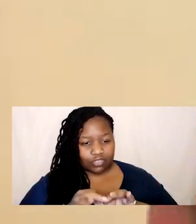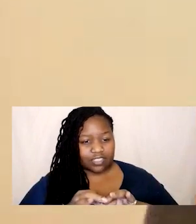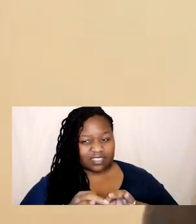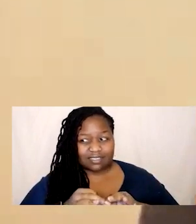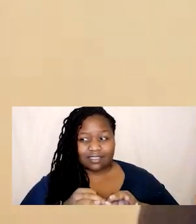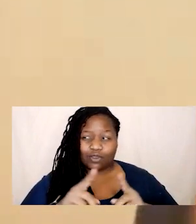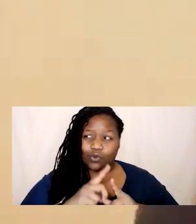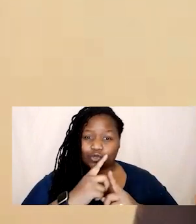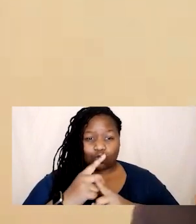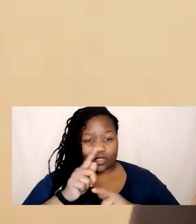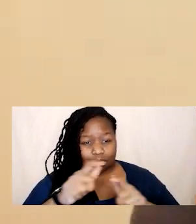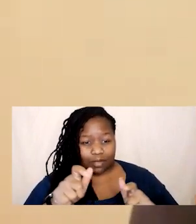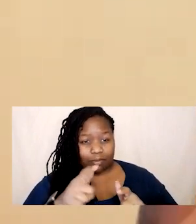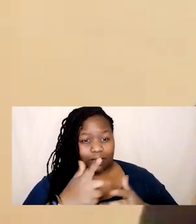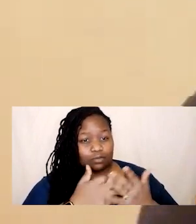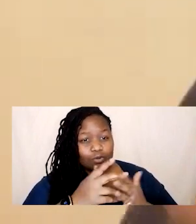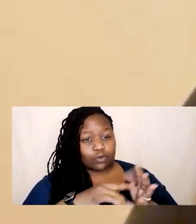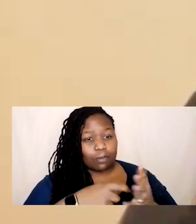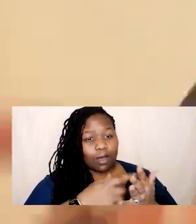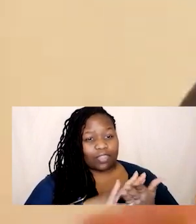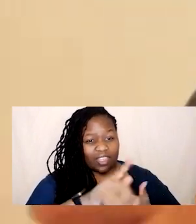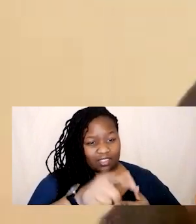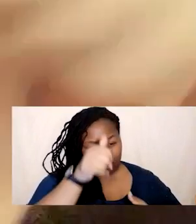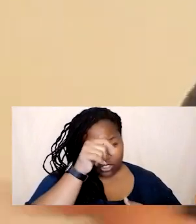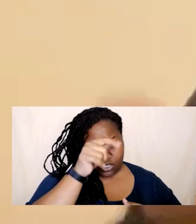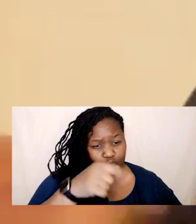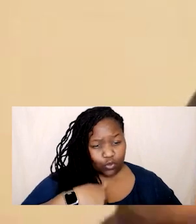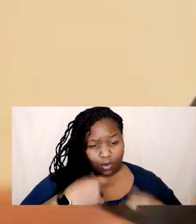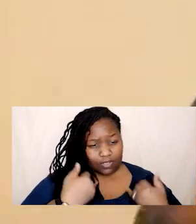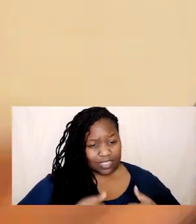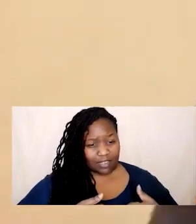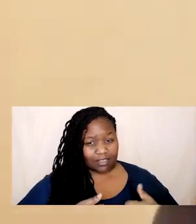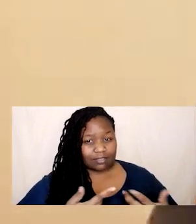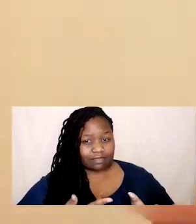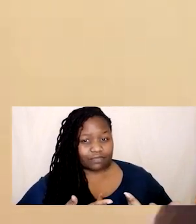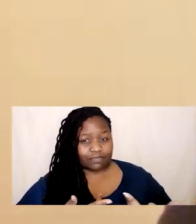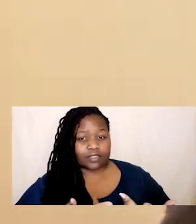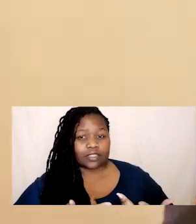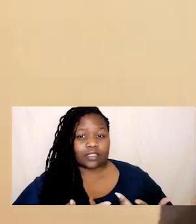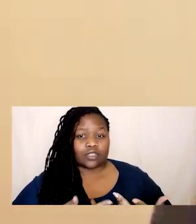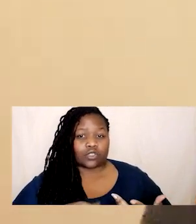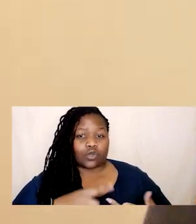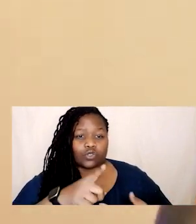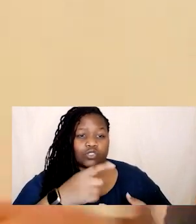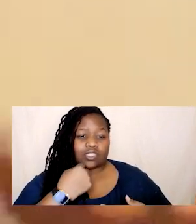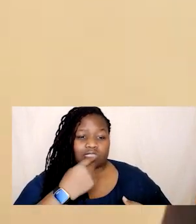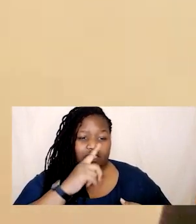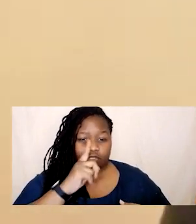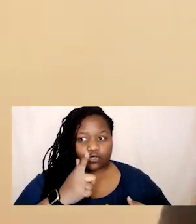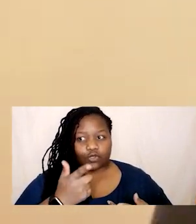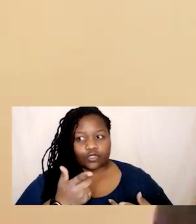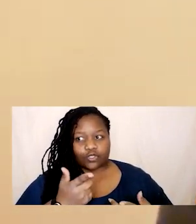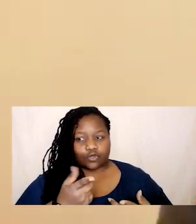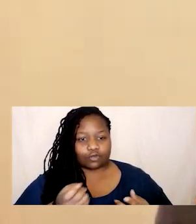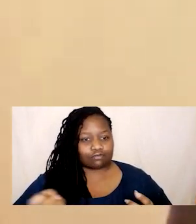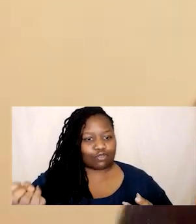so i spoke to martha and martha knew i was sick beforehand so she did a lot of the like reading and carry like held a lot of the space so she's going to bring all the energy so i feel